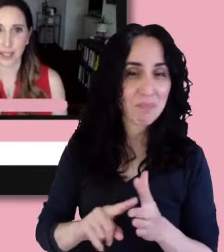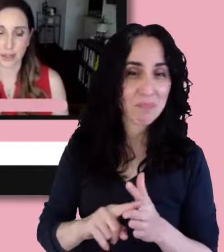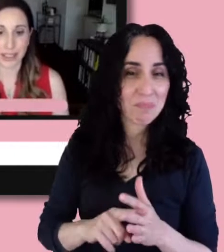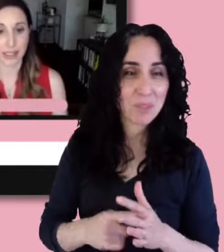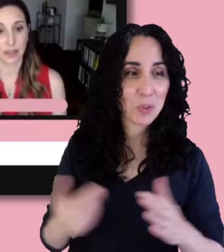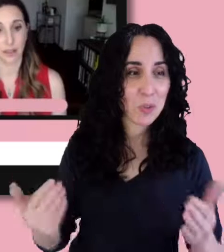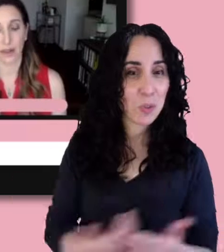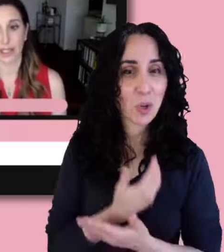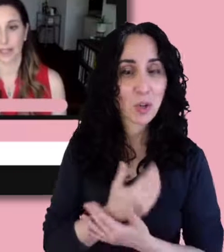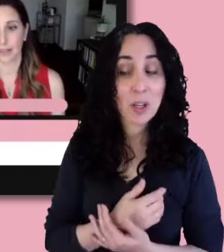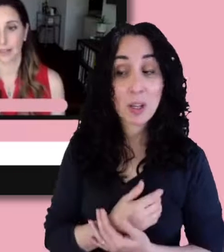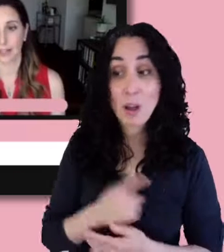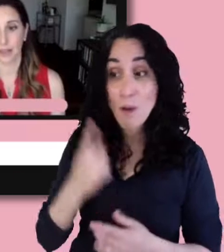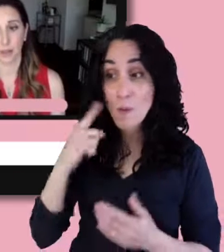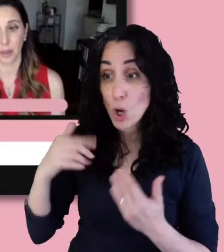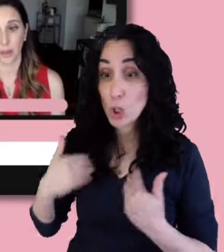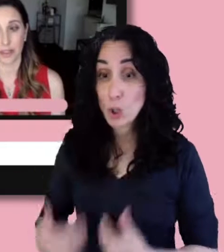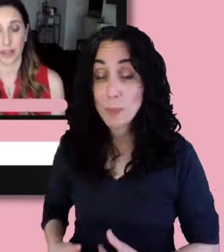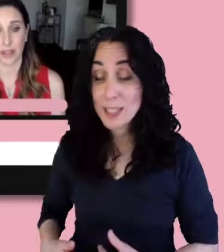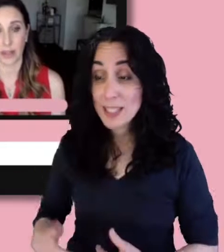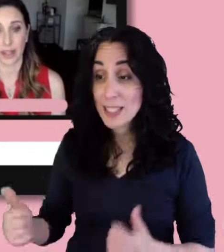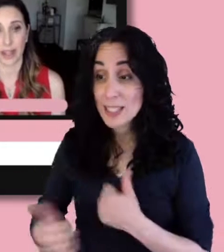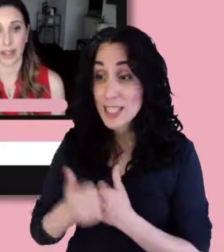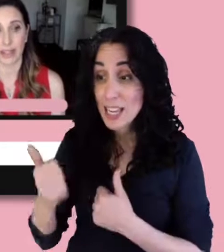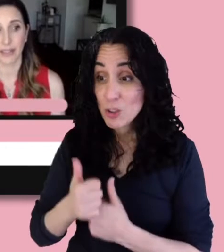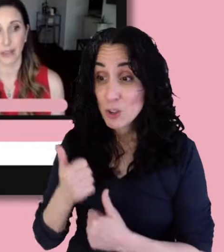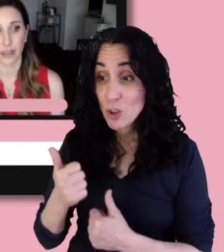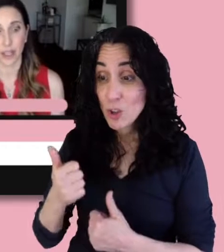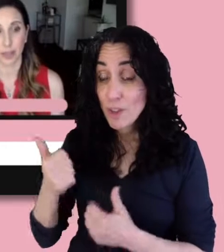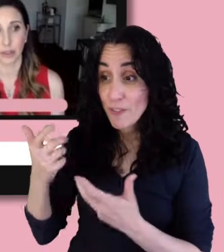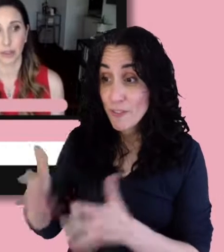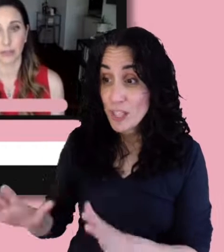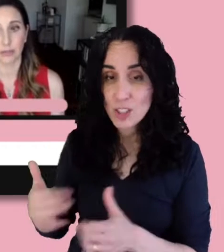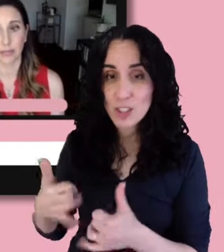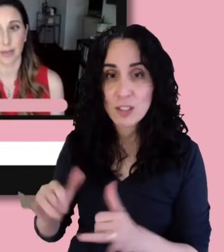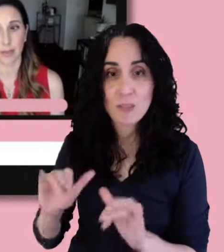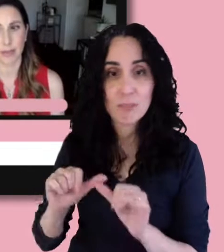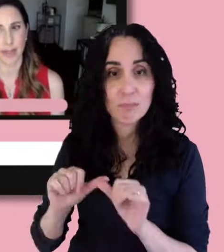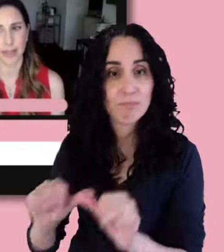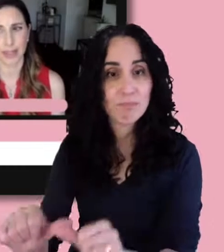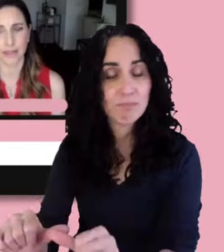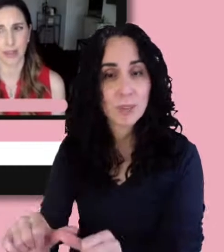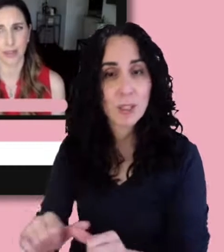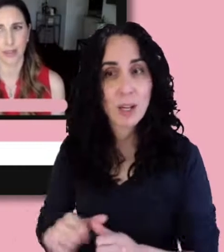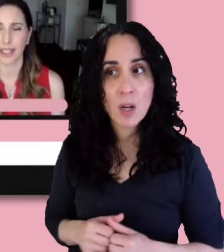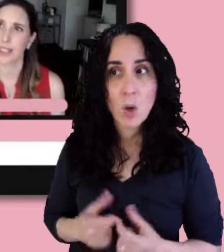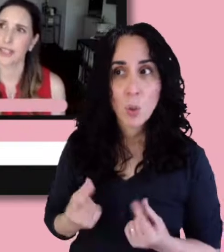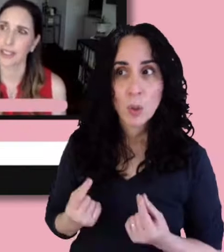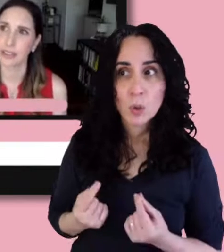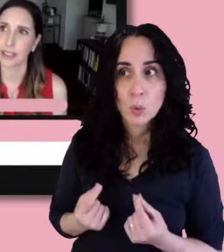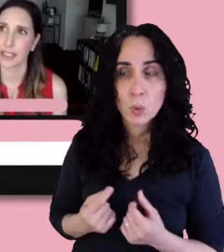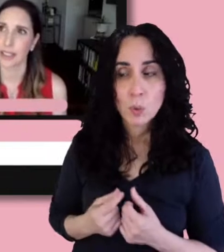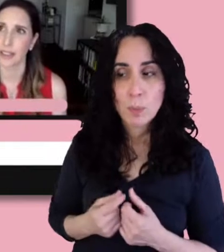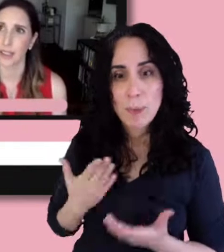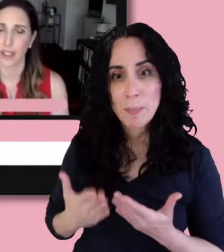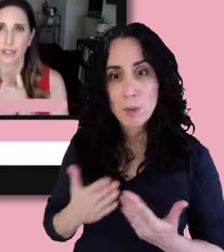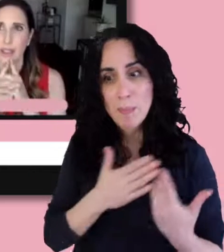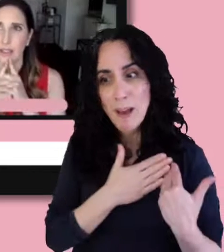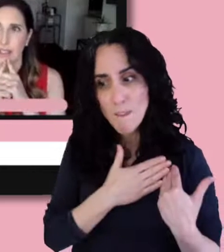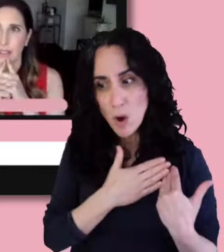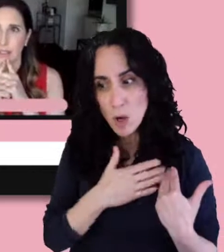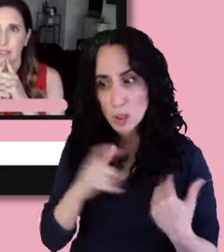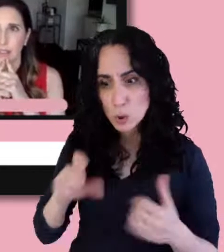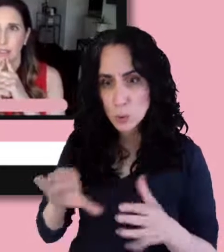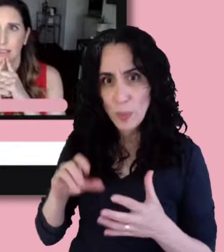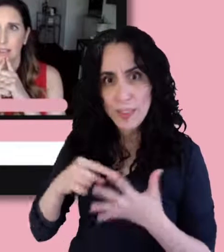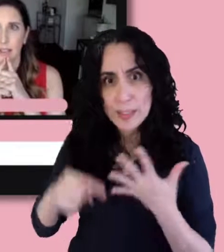in and we're like, oh boy, I don't know, what am I going to do about that? That feels shameful. Maybe that was my fault. What could I have done differently? Should I have done